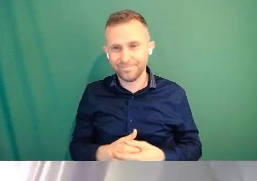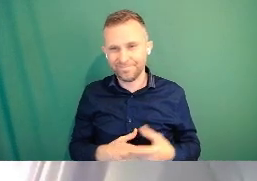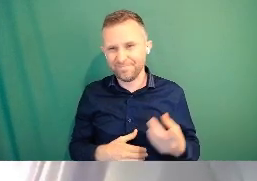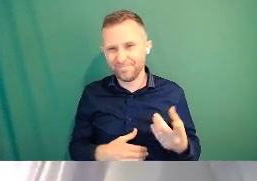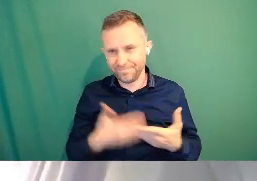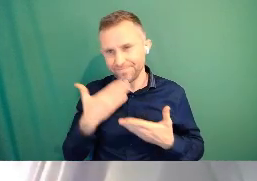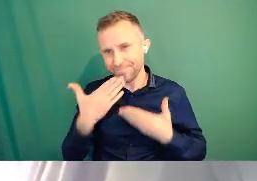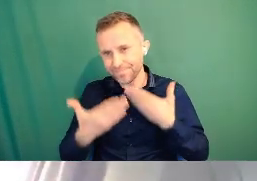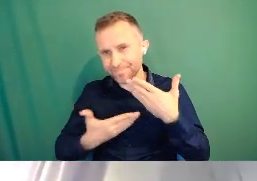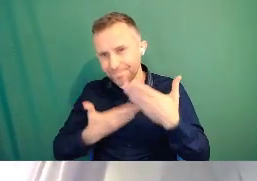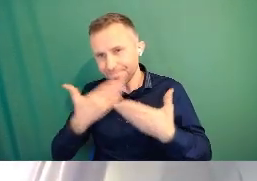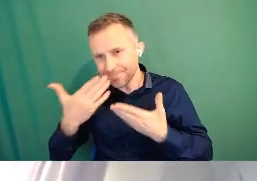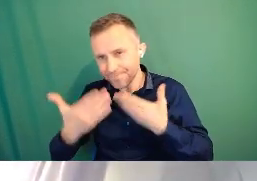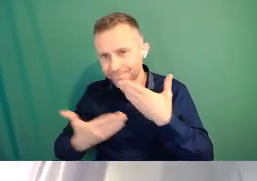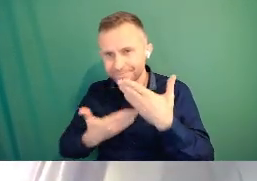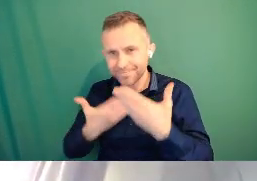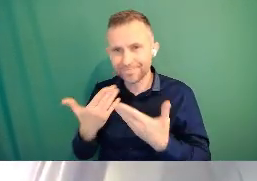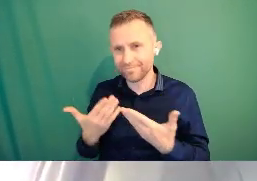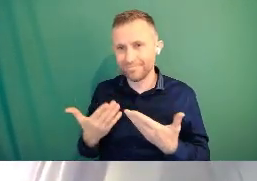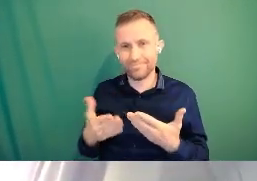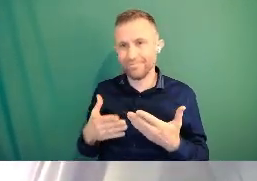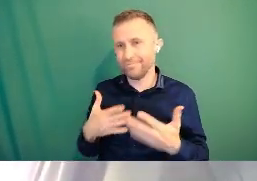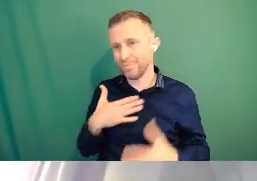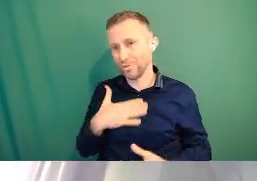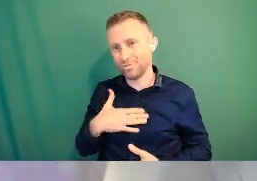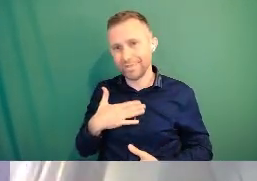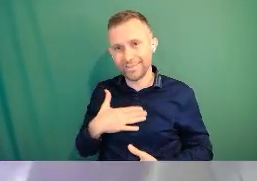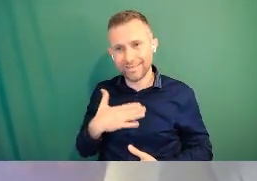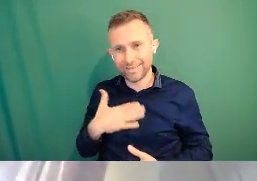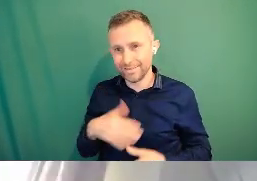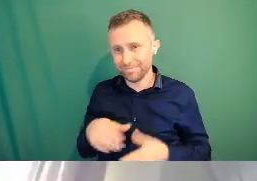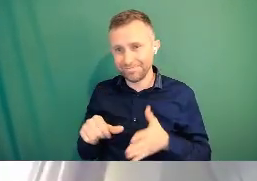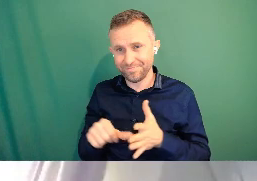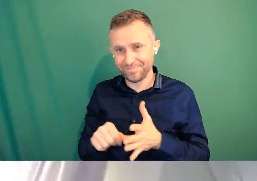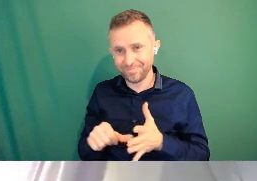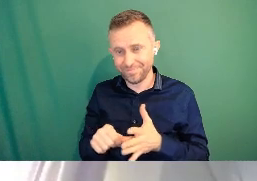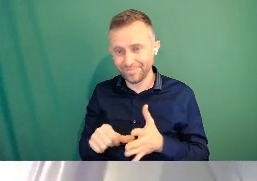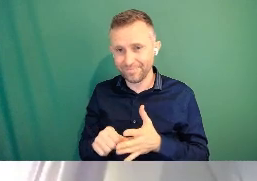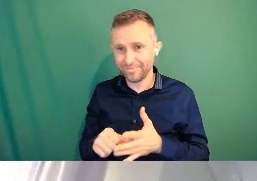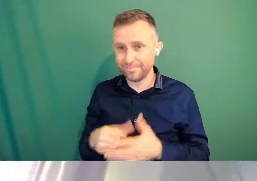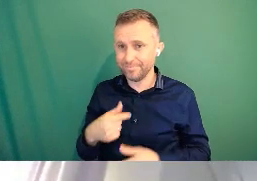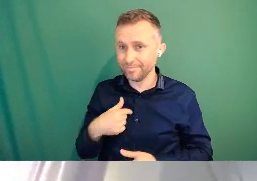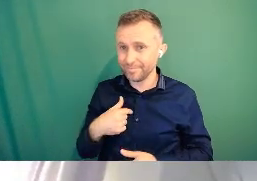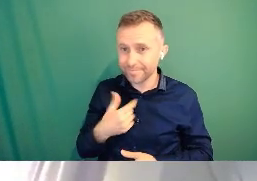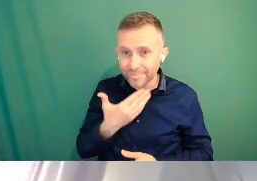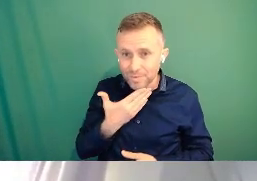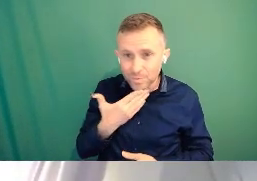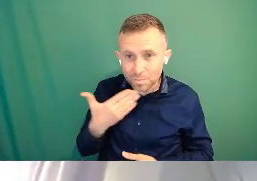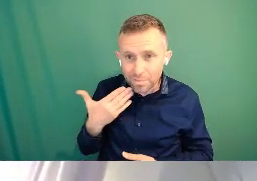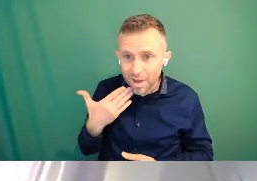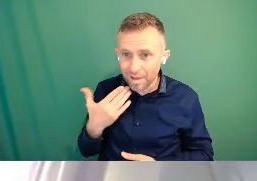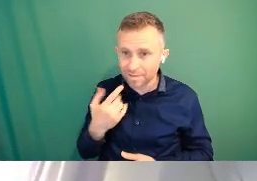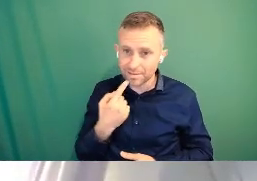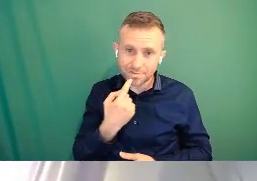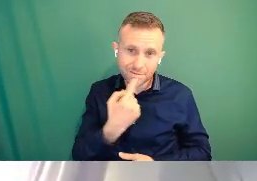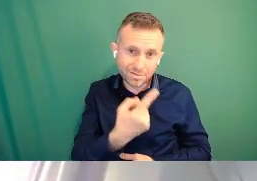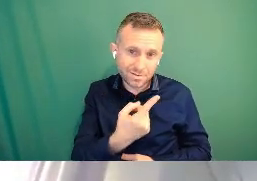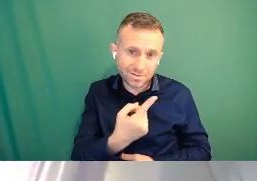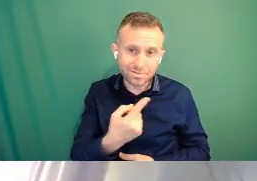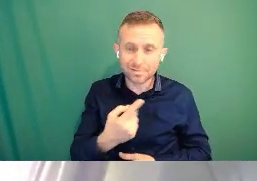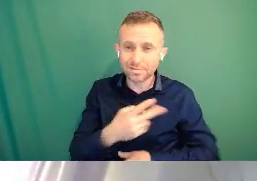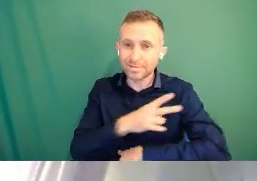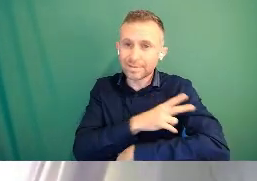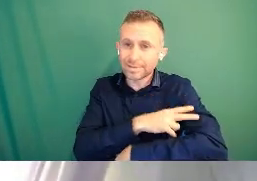for the other staircase in the castle. It's just a very, very awkward angle there. But that's why we're more than